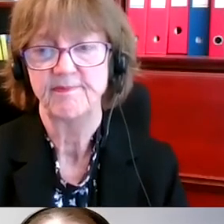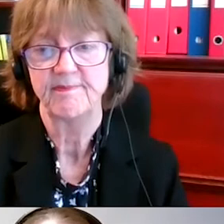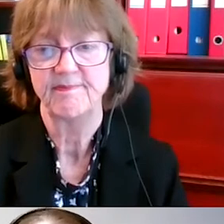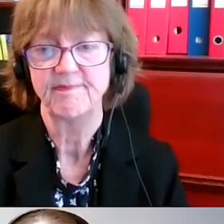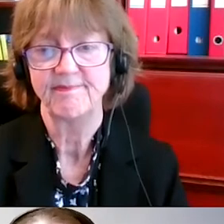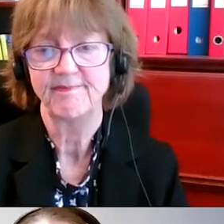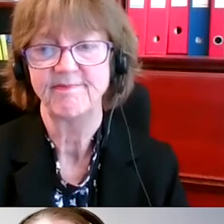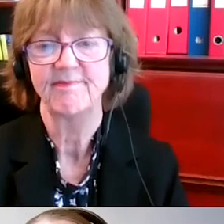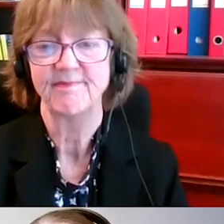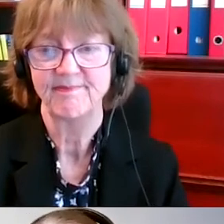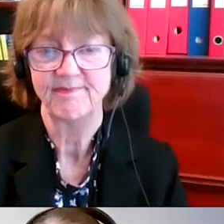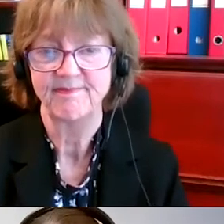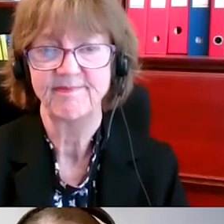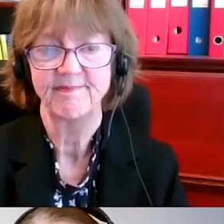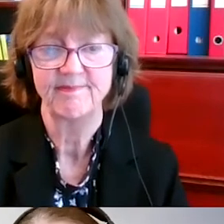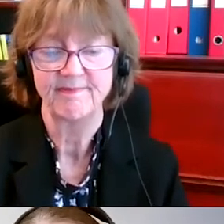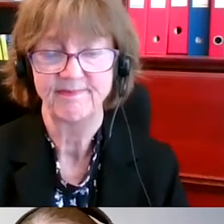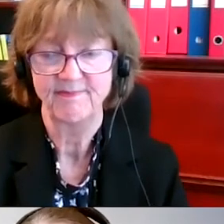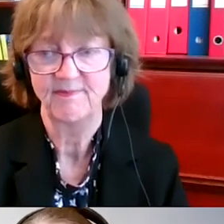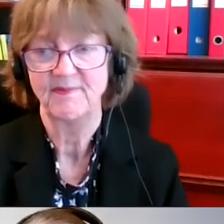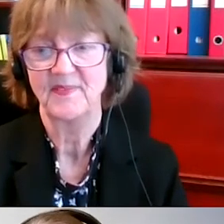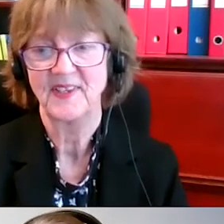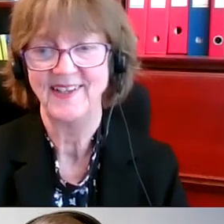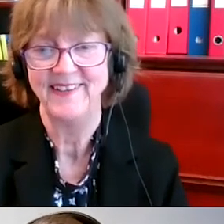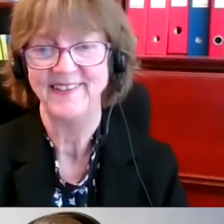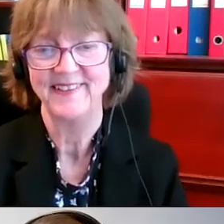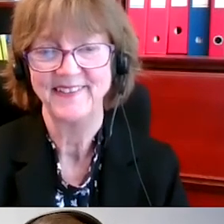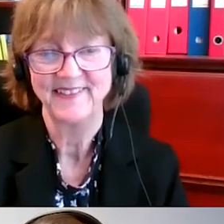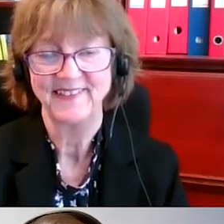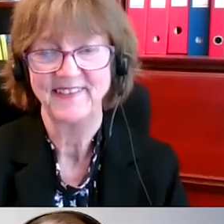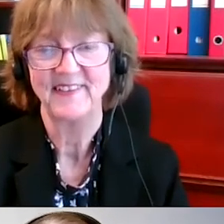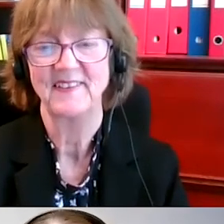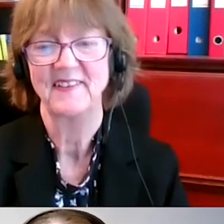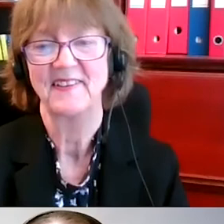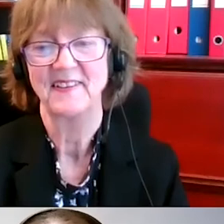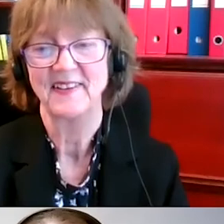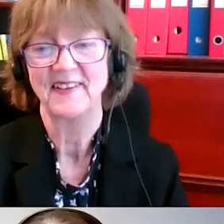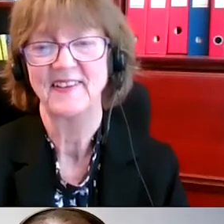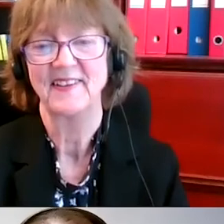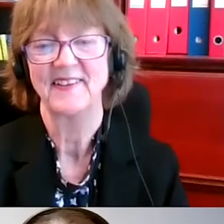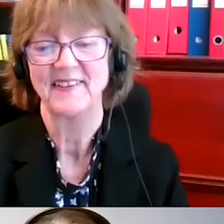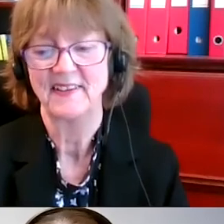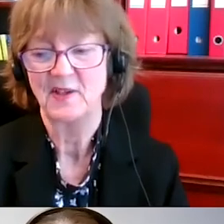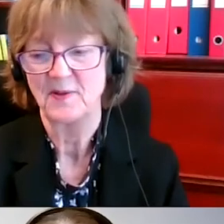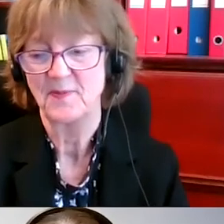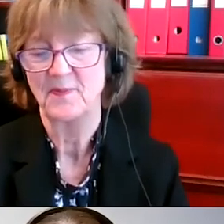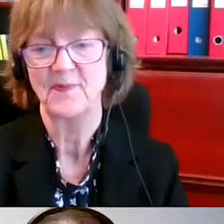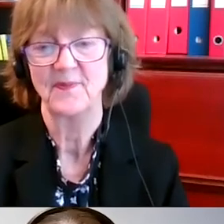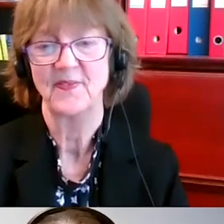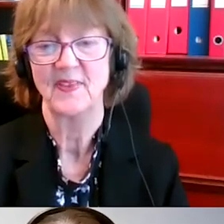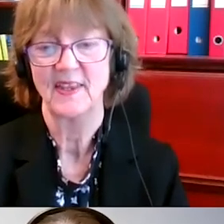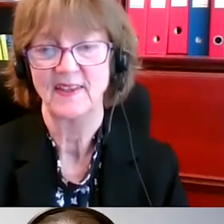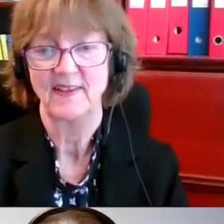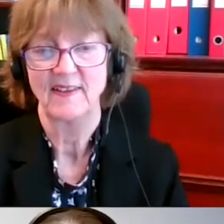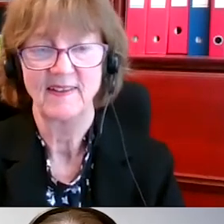Thank you very much, Kirsten. Yes, please keep the comments and questions coming. And now over to you, Charlotte. Thank you very much,